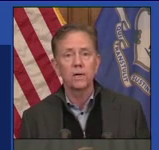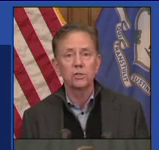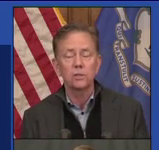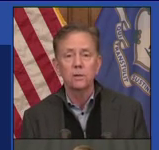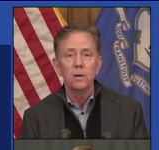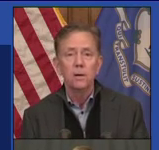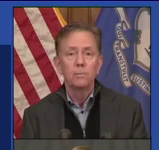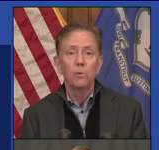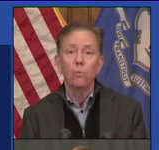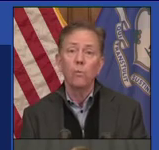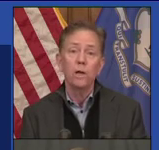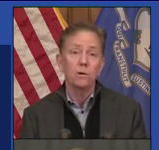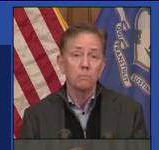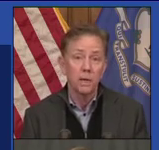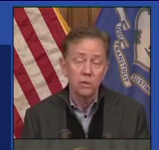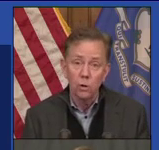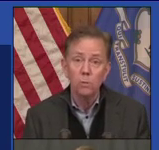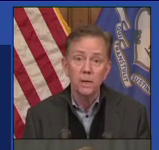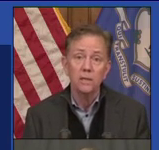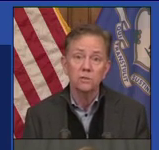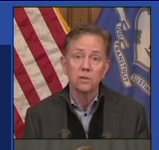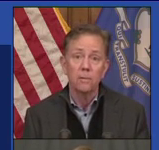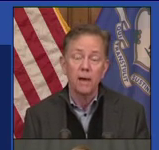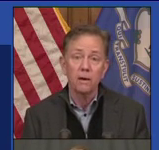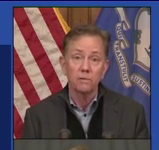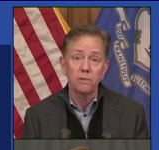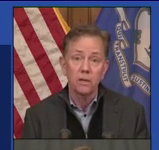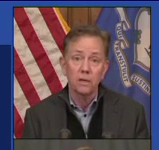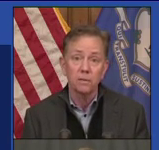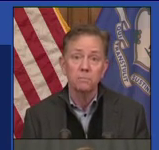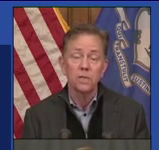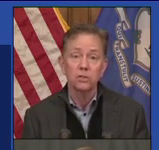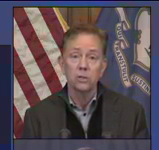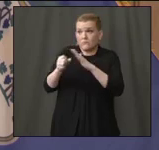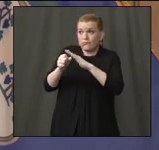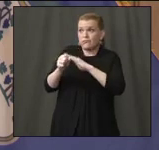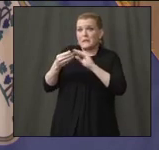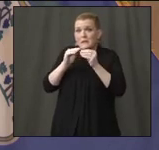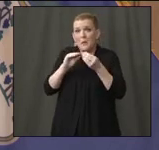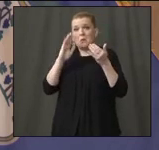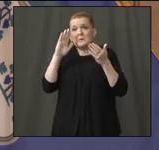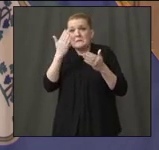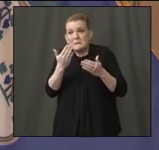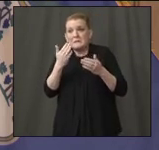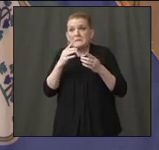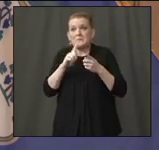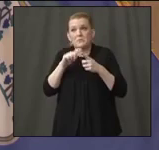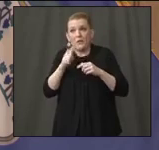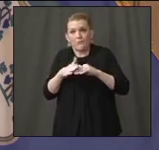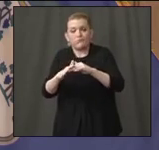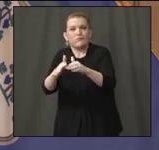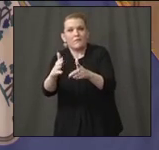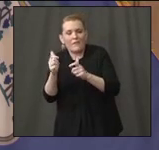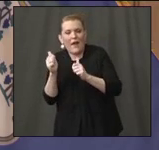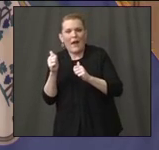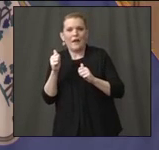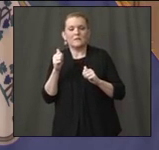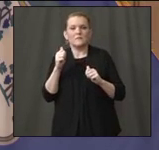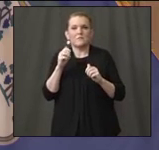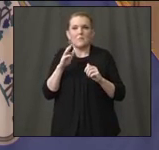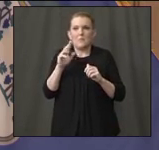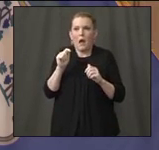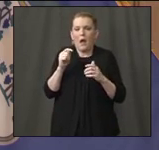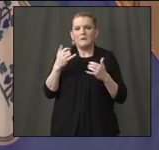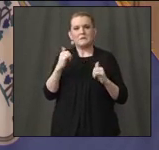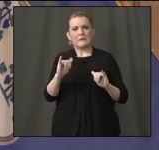right direction, but we are by no means out of the ditch on this, and that's what we got to focus on. I want